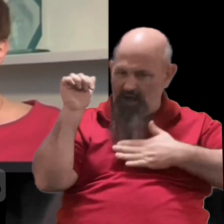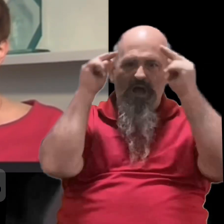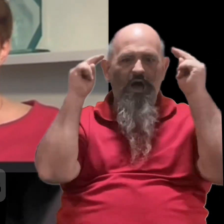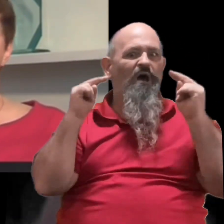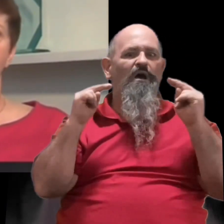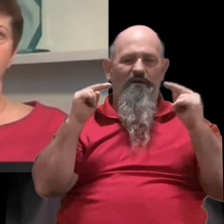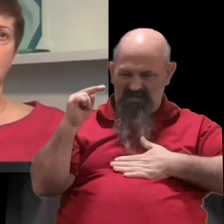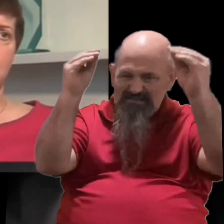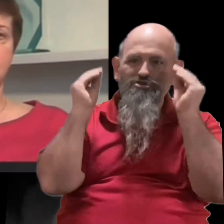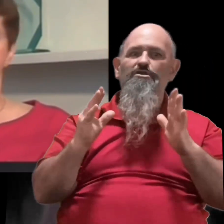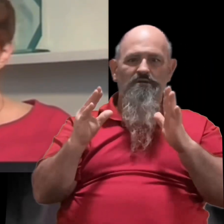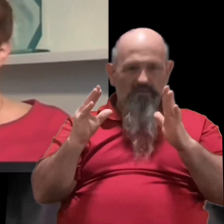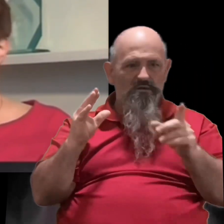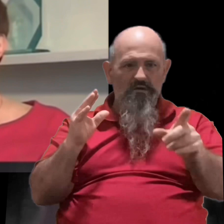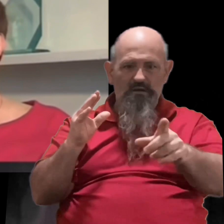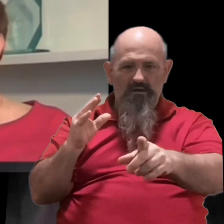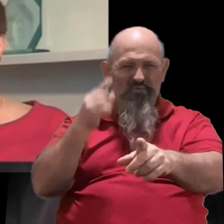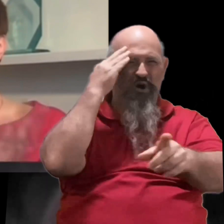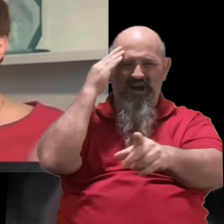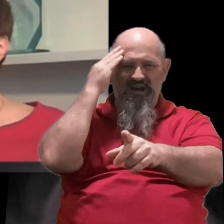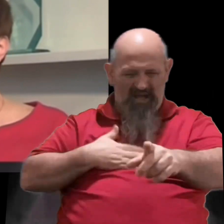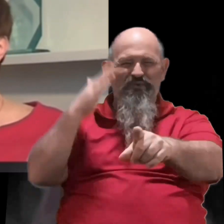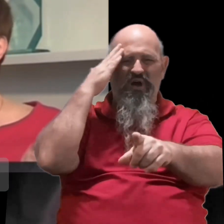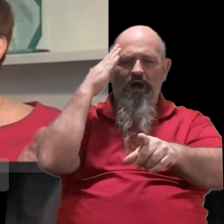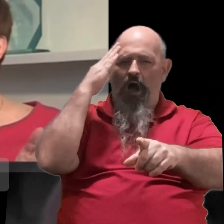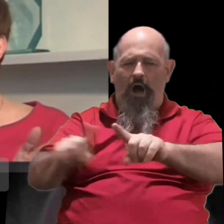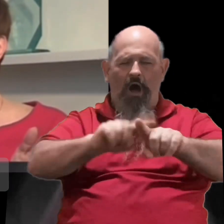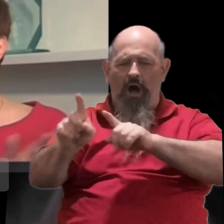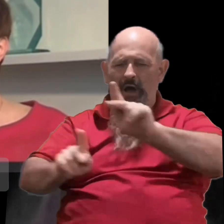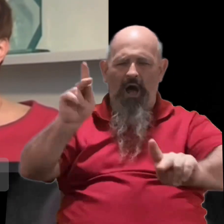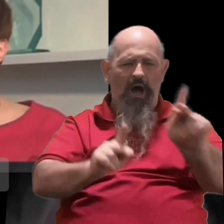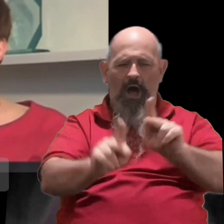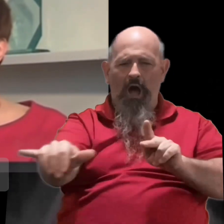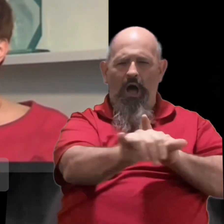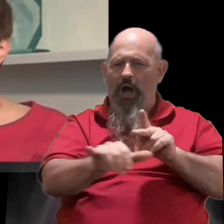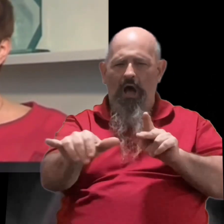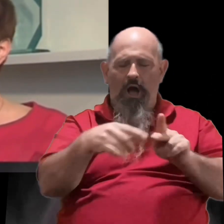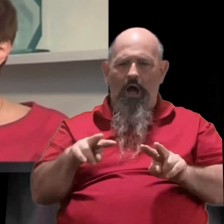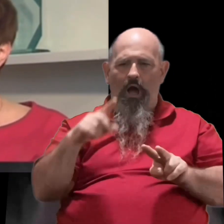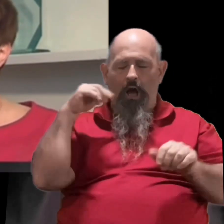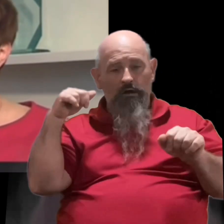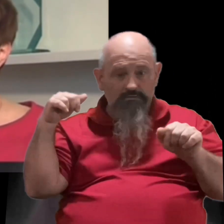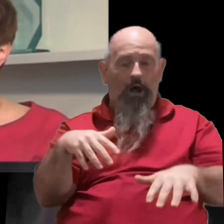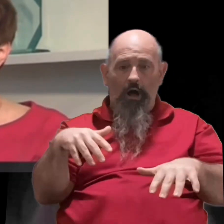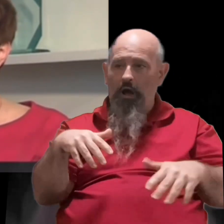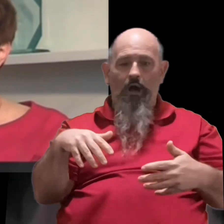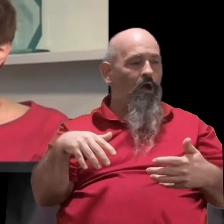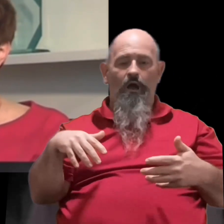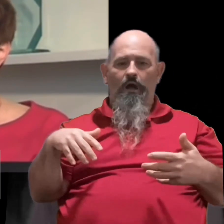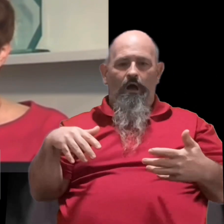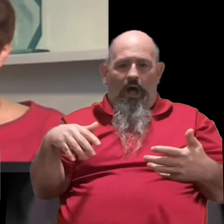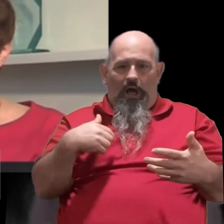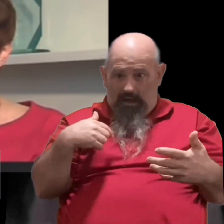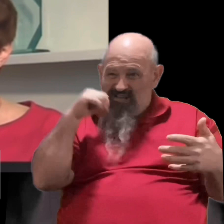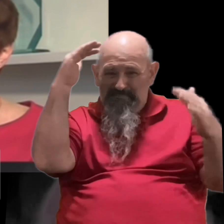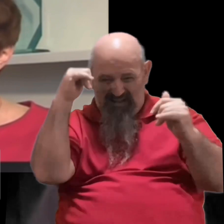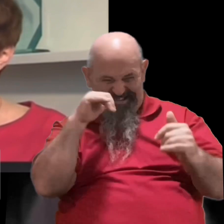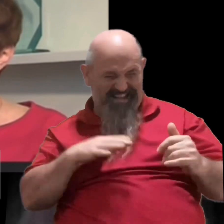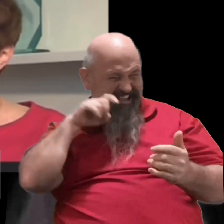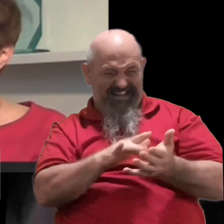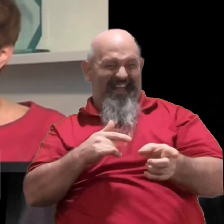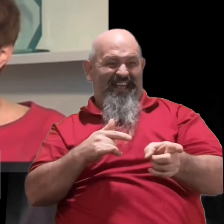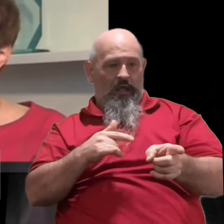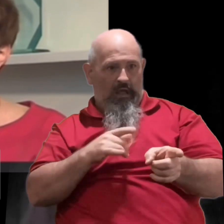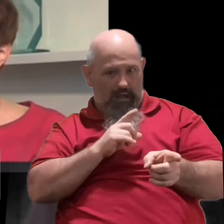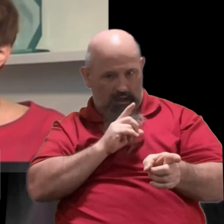by a nun, by a teacher, by, all kinds of different people." I was shocked. I don't expect women